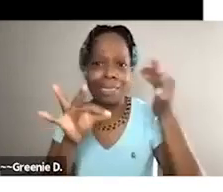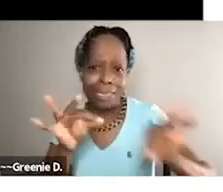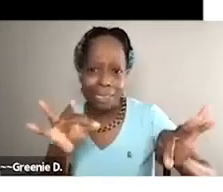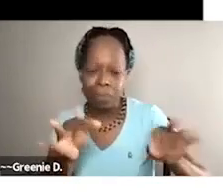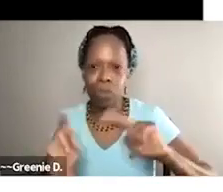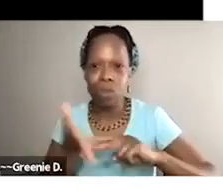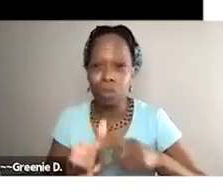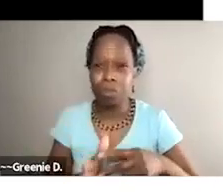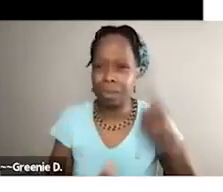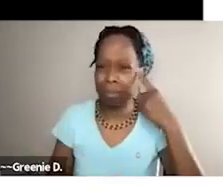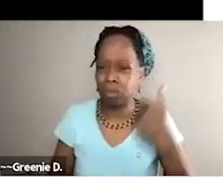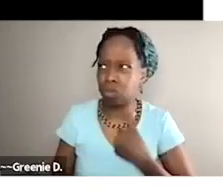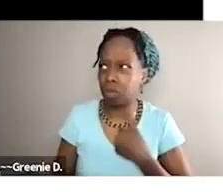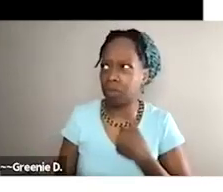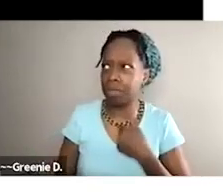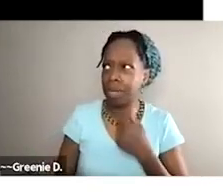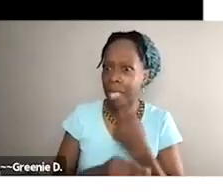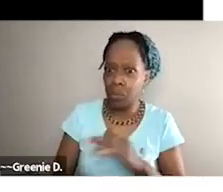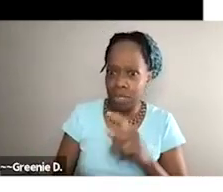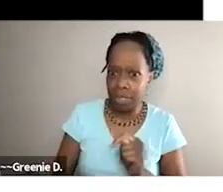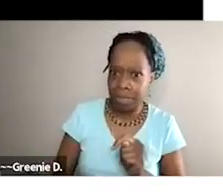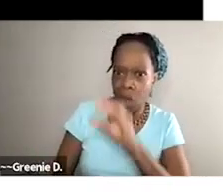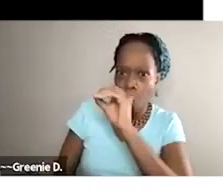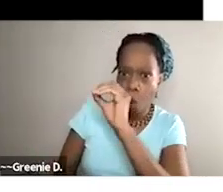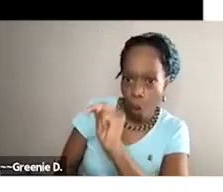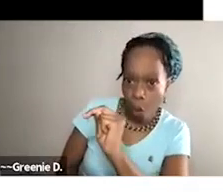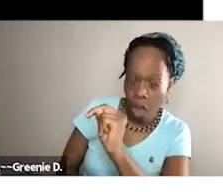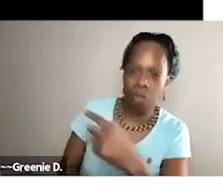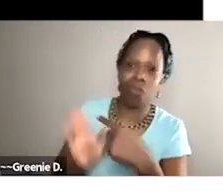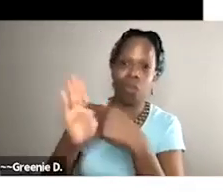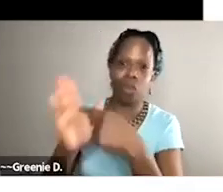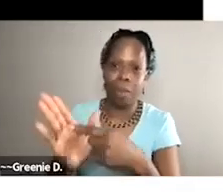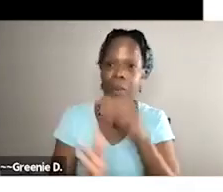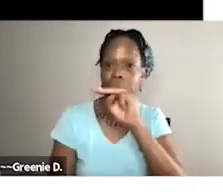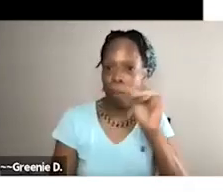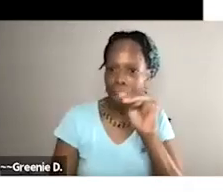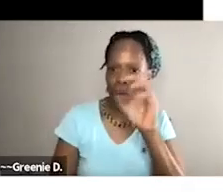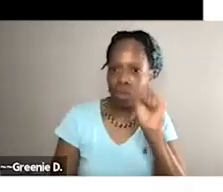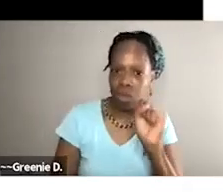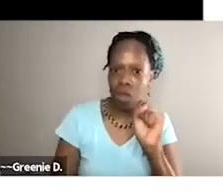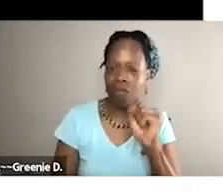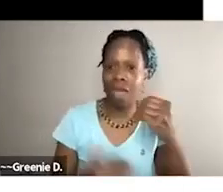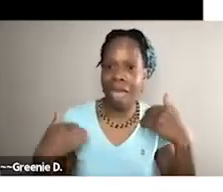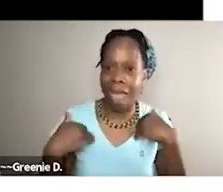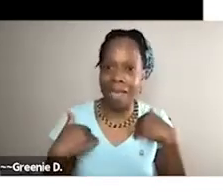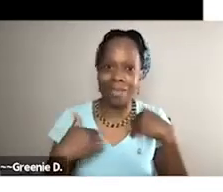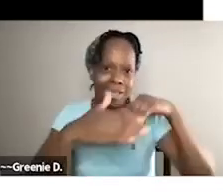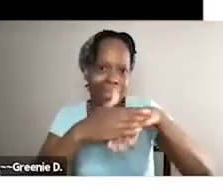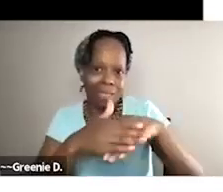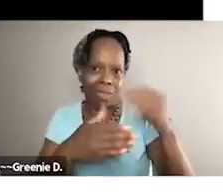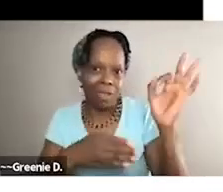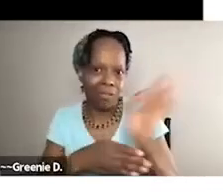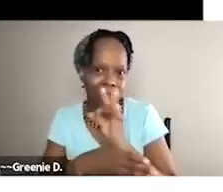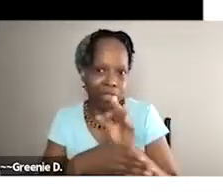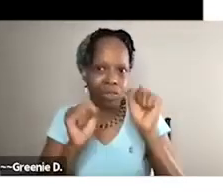turning it on? So for example, the Microsoft Suite has an accessibility function, just like you go do spell check or any of those other pieces,